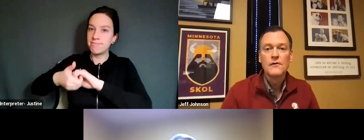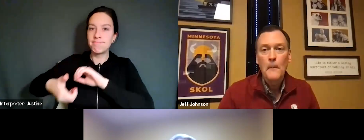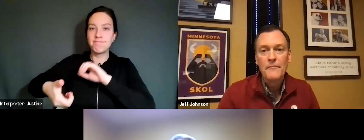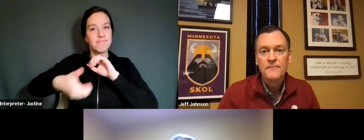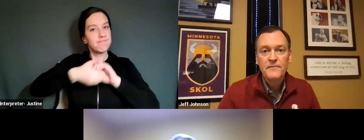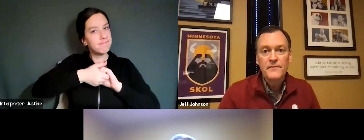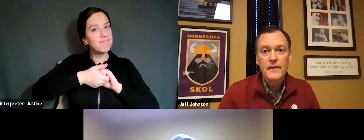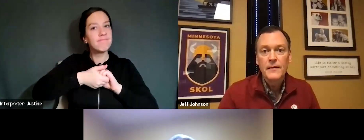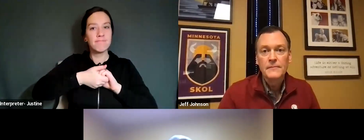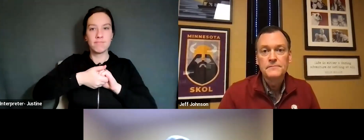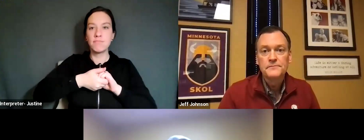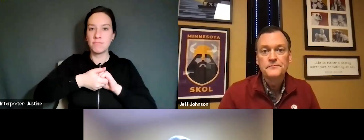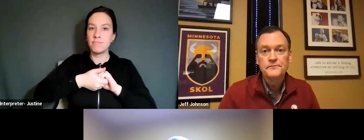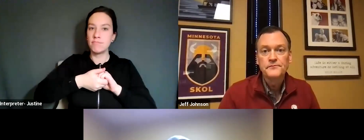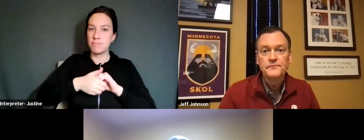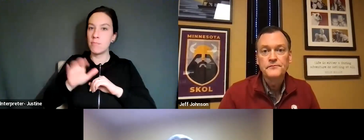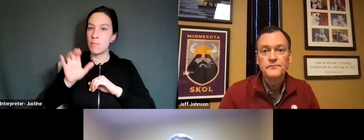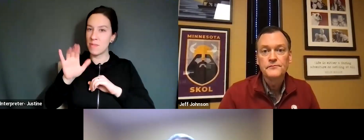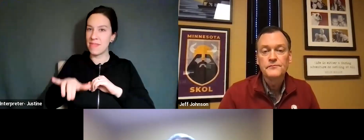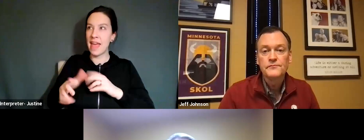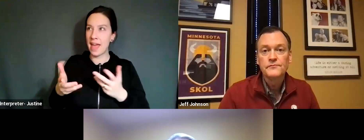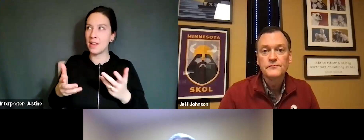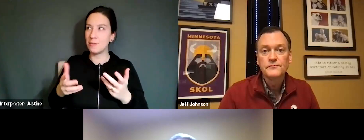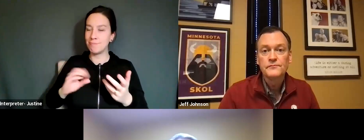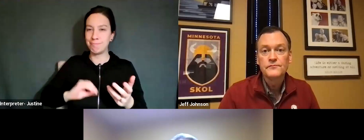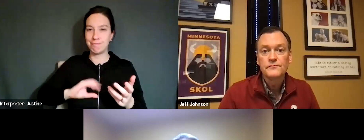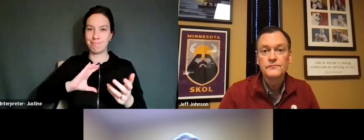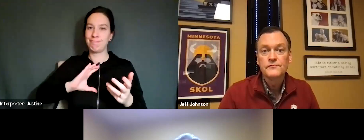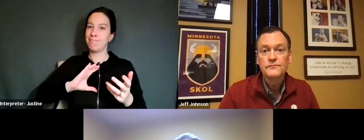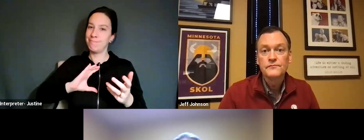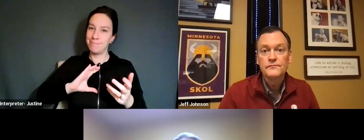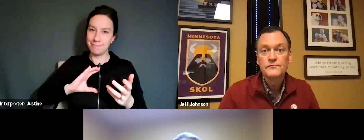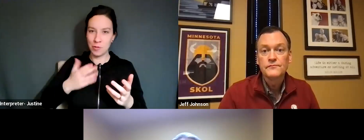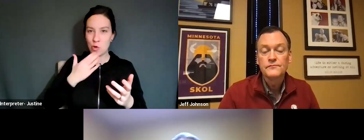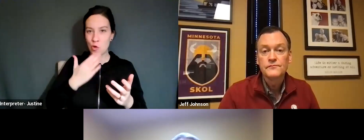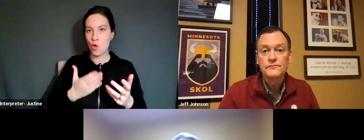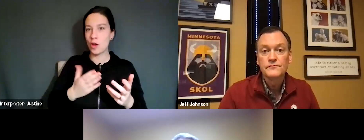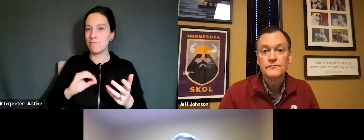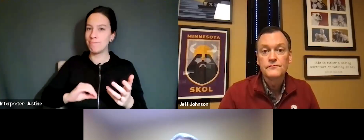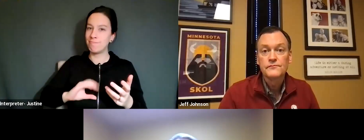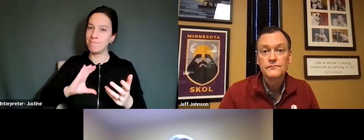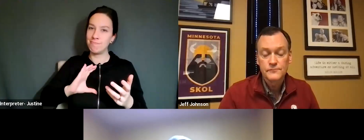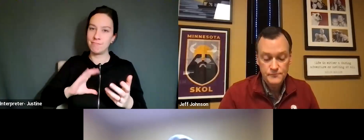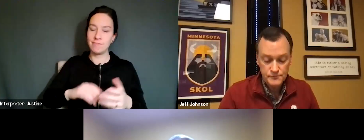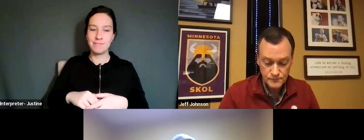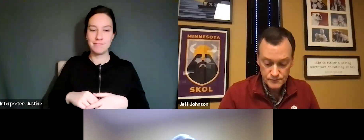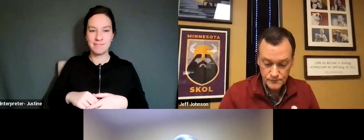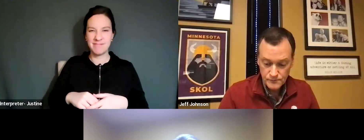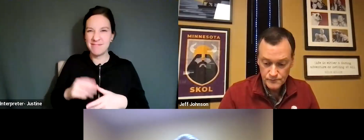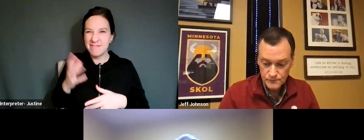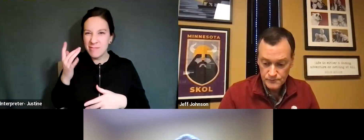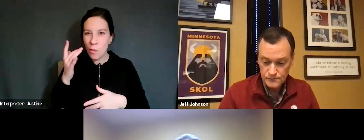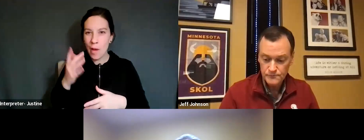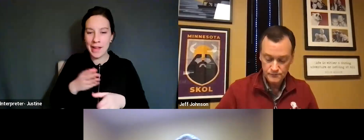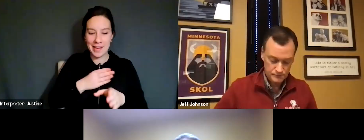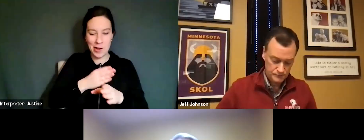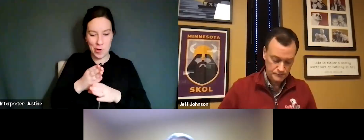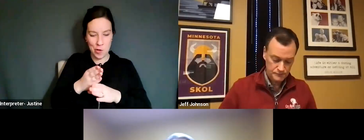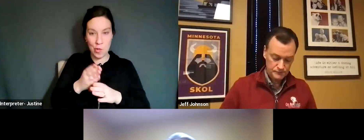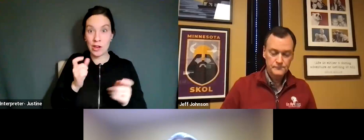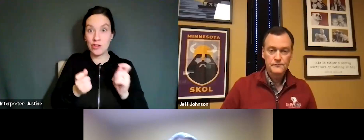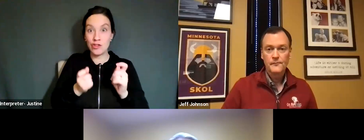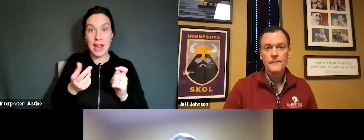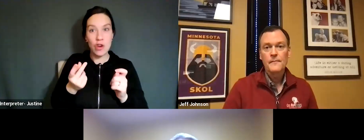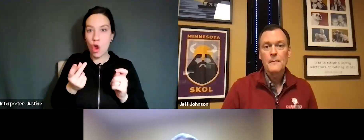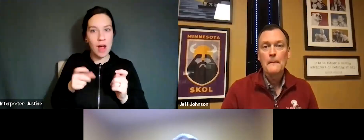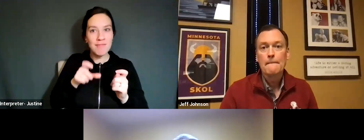enough of a reward in a lot of different ways. One, a way to use a career change dog. Two, maybe, as I mentioned earlier, a little